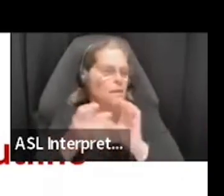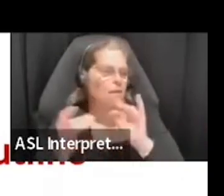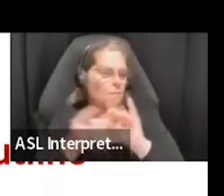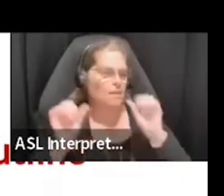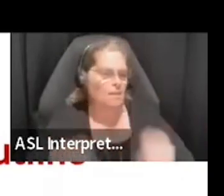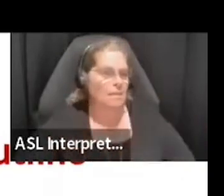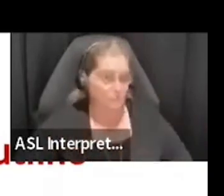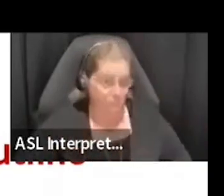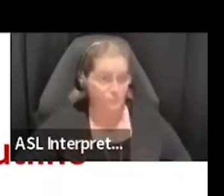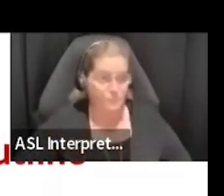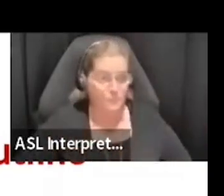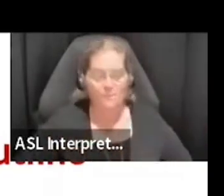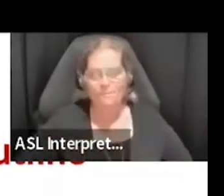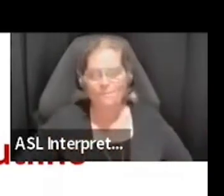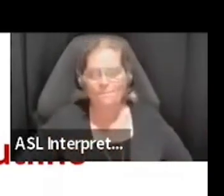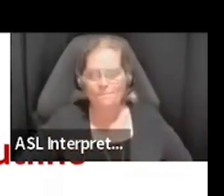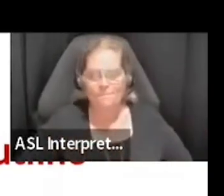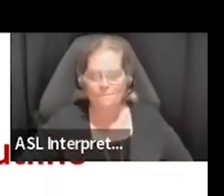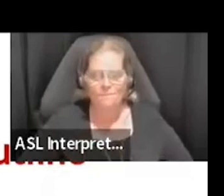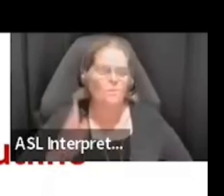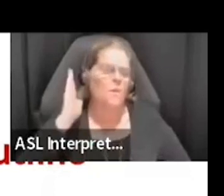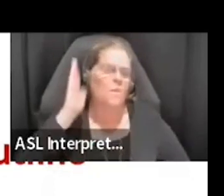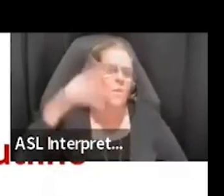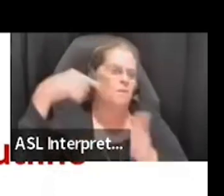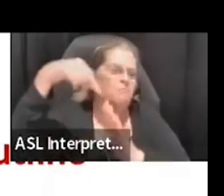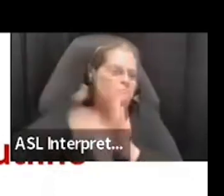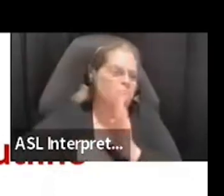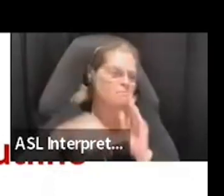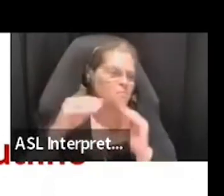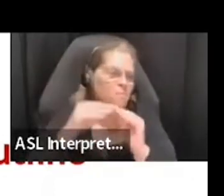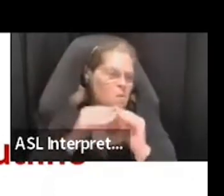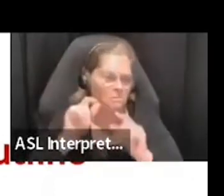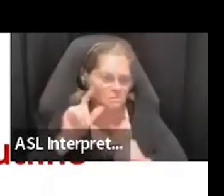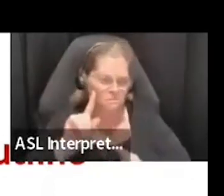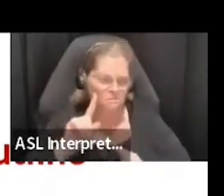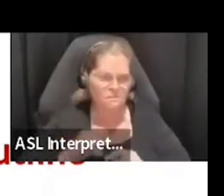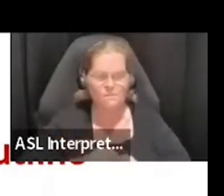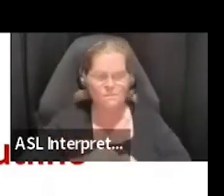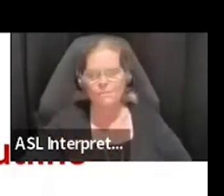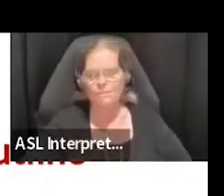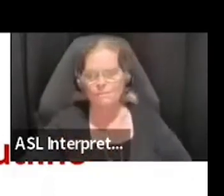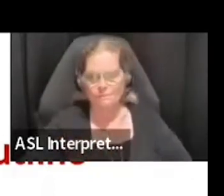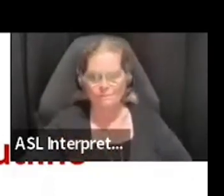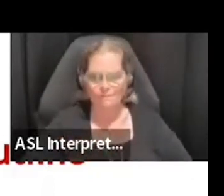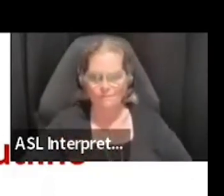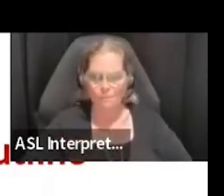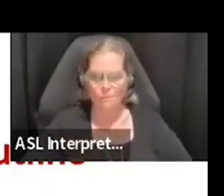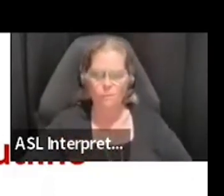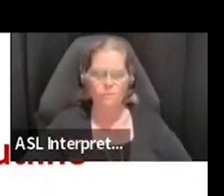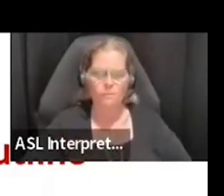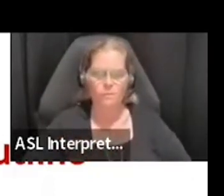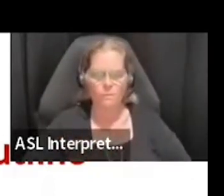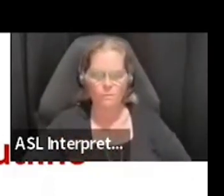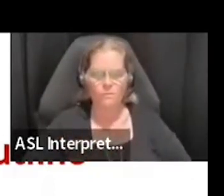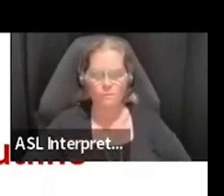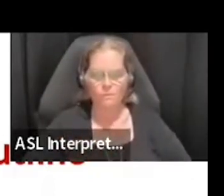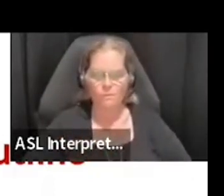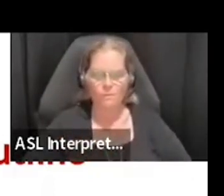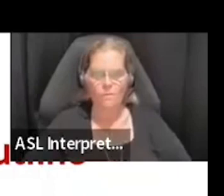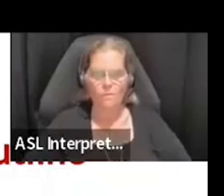And we will hear more about that later on. And that will be an opportunity for you to advance any